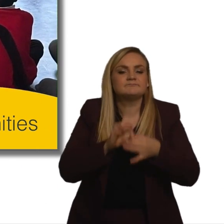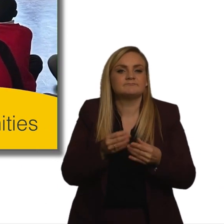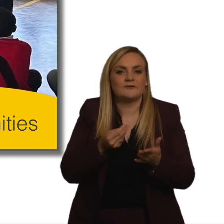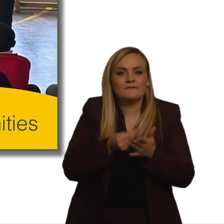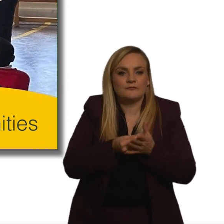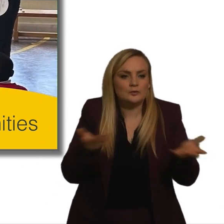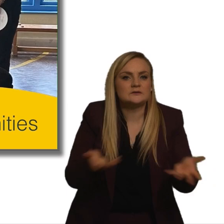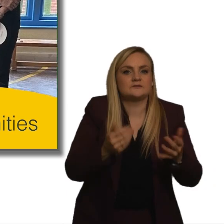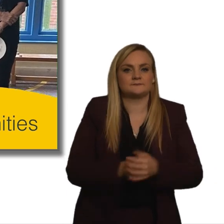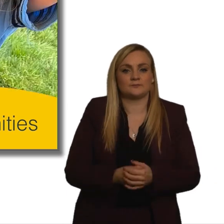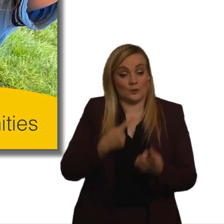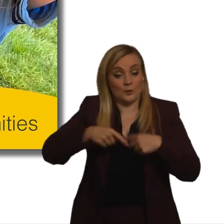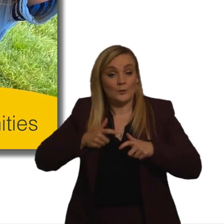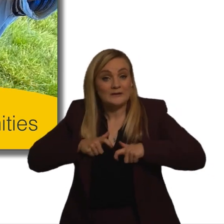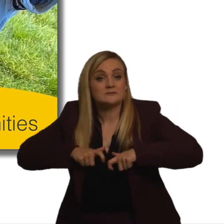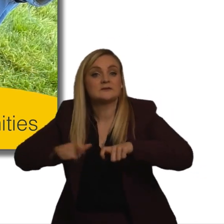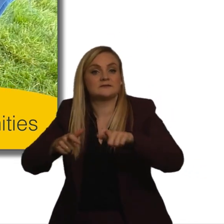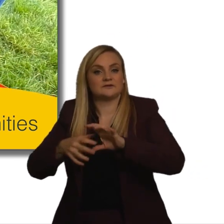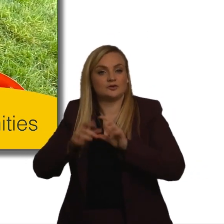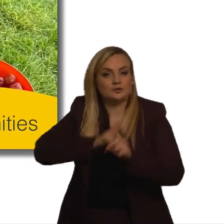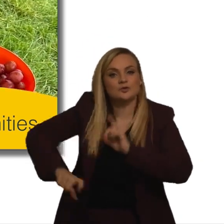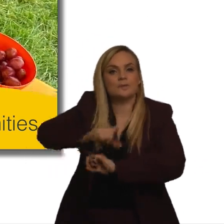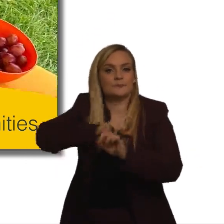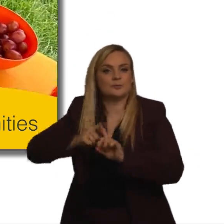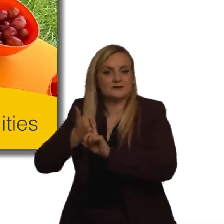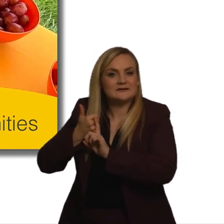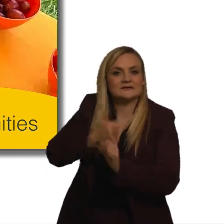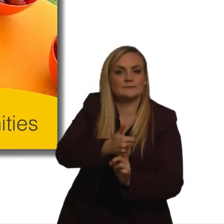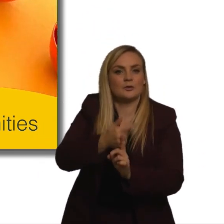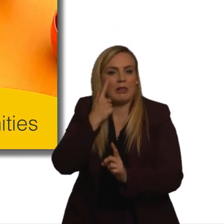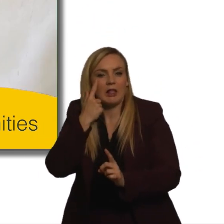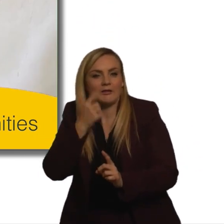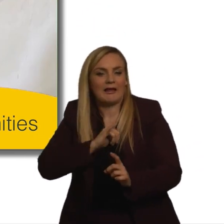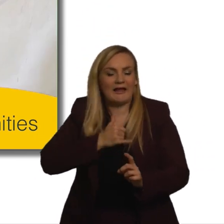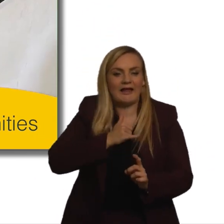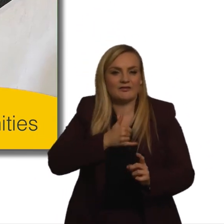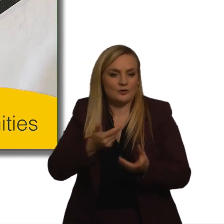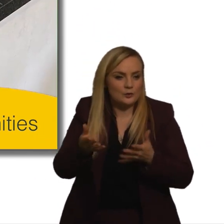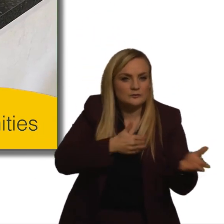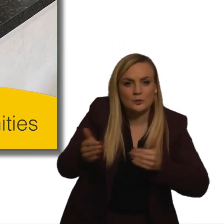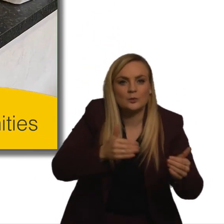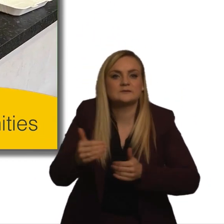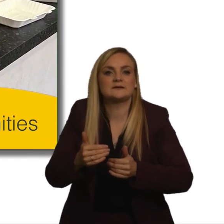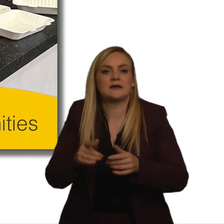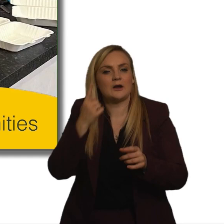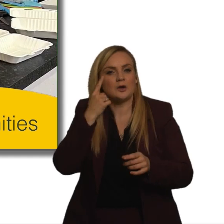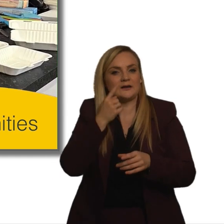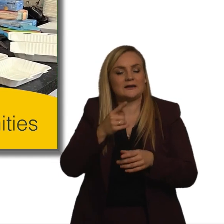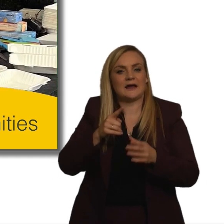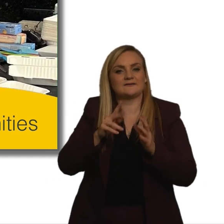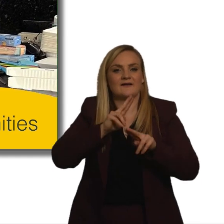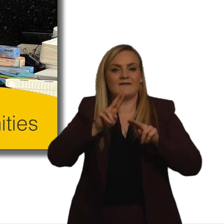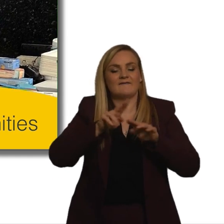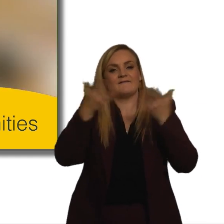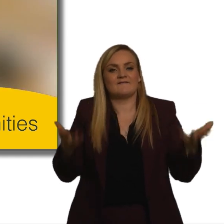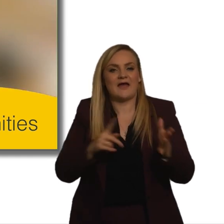in our communities to promote fair trade and ethical sourcing, partnering with local fair trade groups, delivering